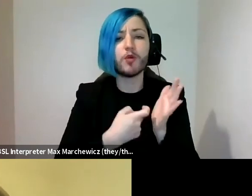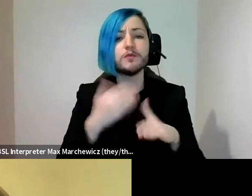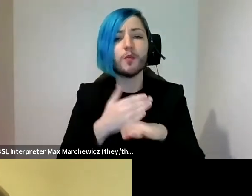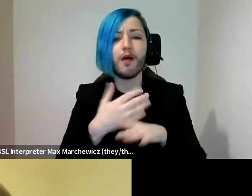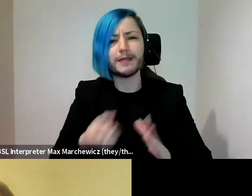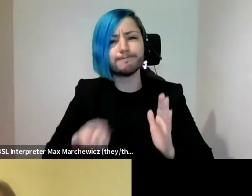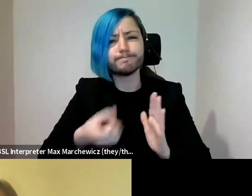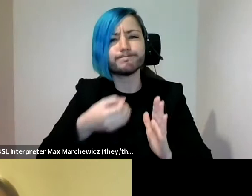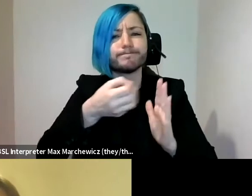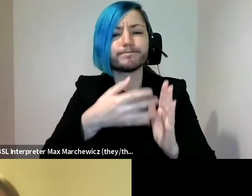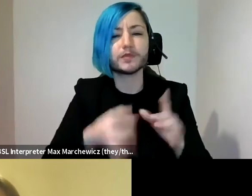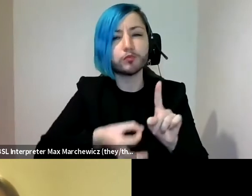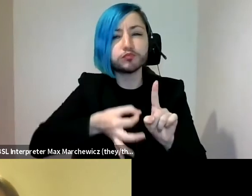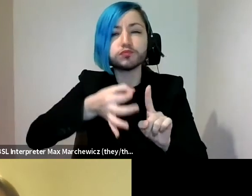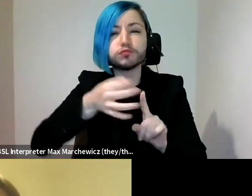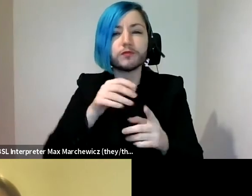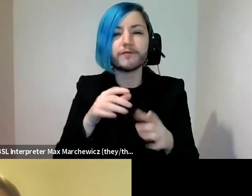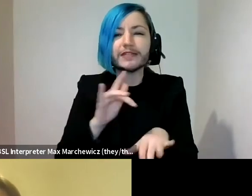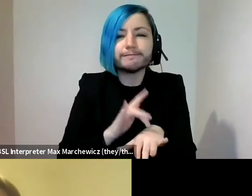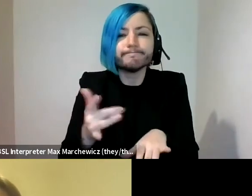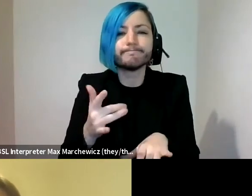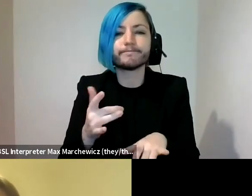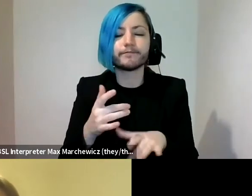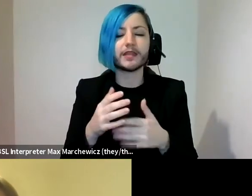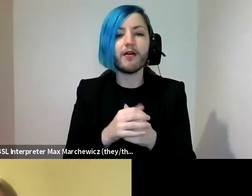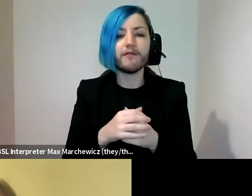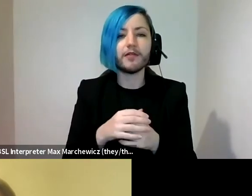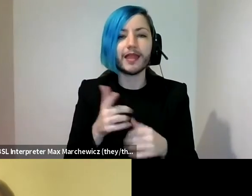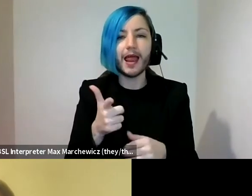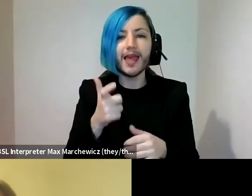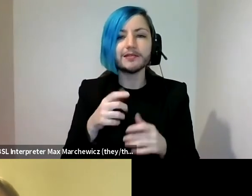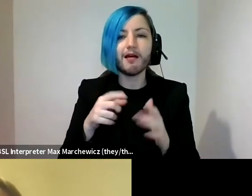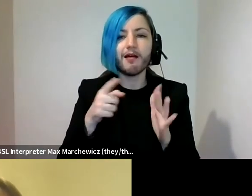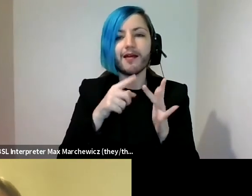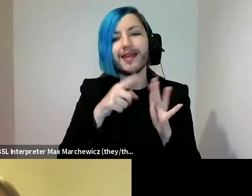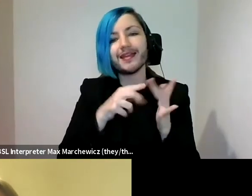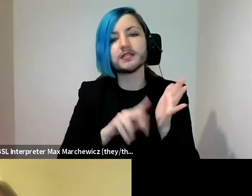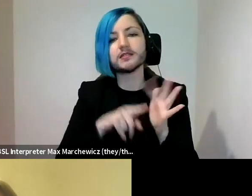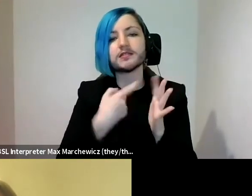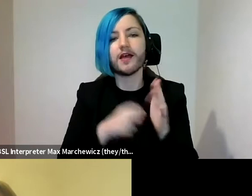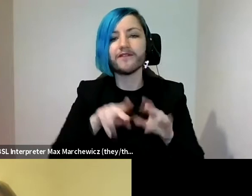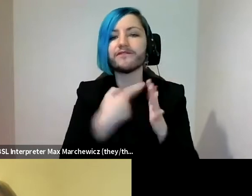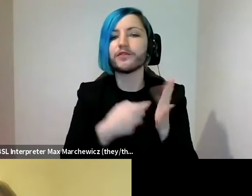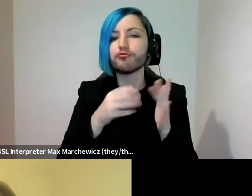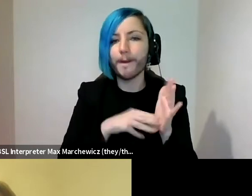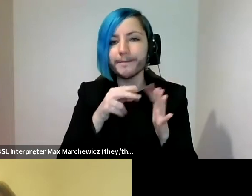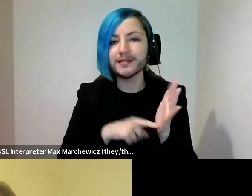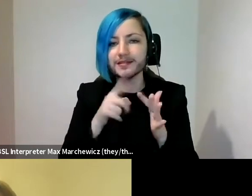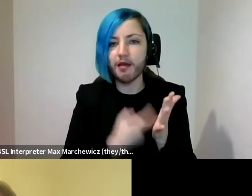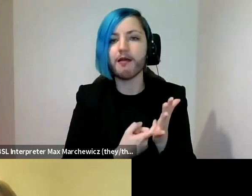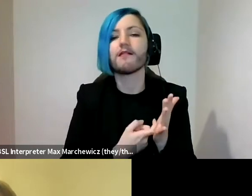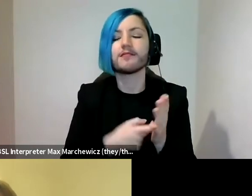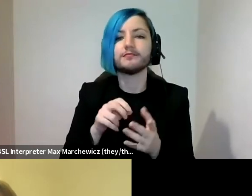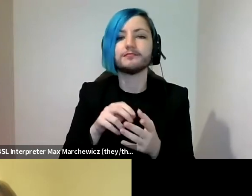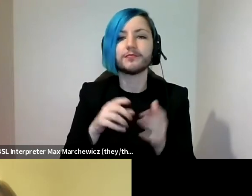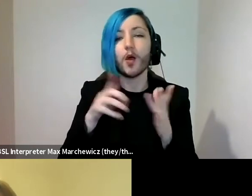the sensitivity of the Laser Interferometer Gravitational-Wave Observatory, otherwise known as LIGO, and